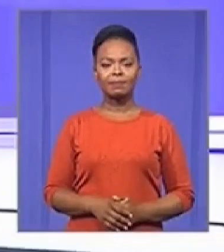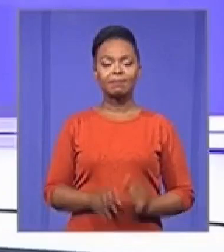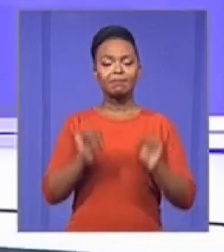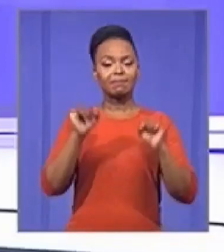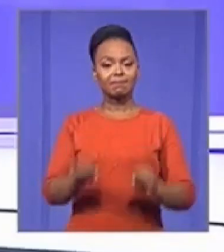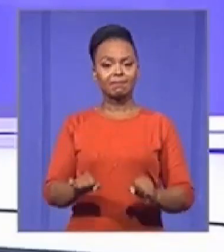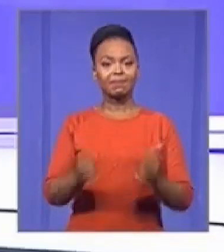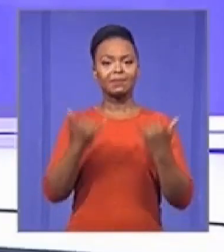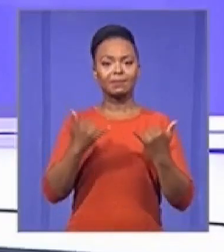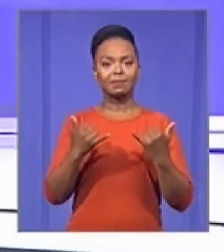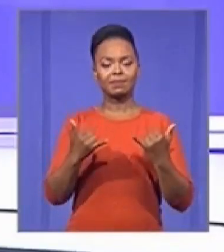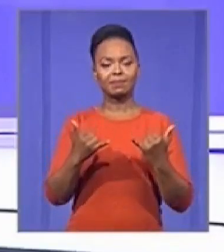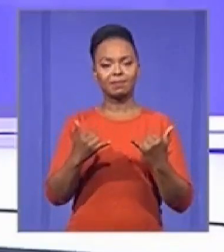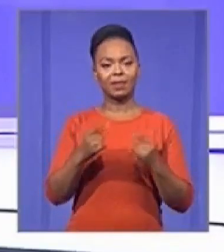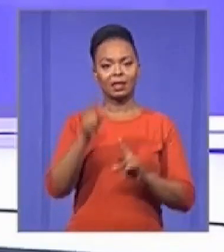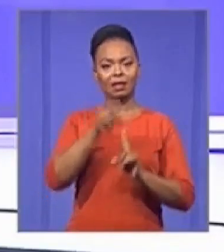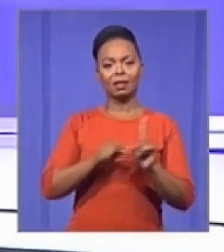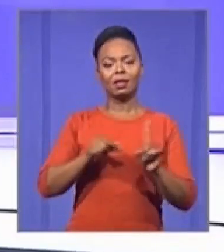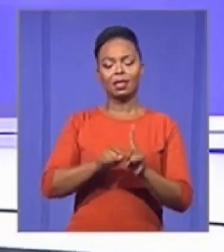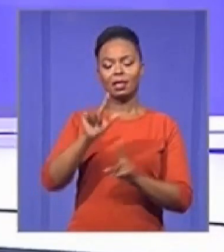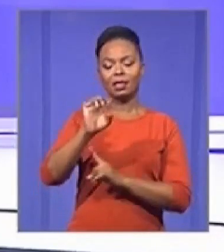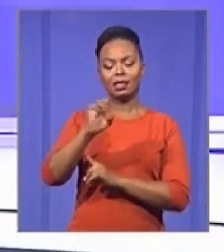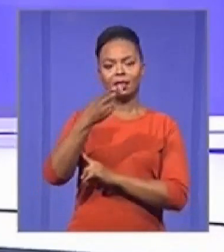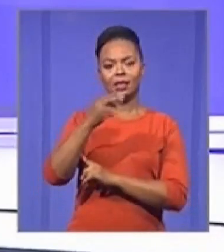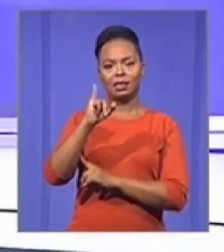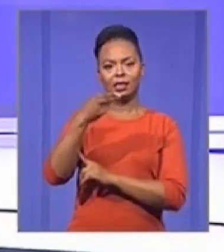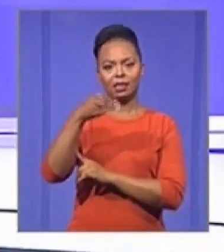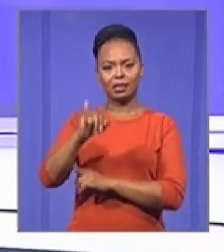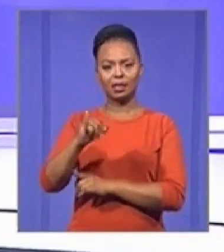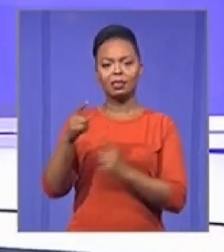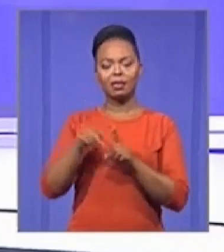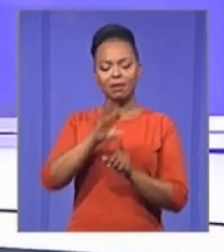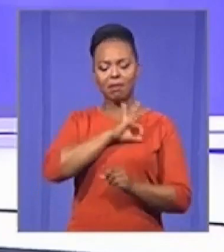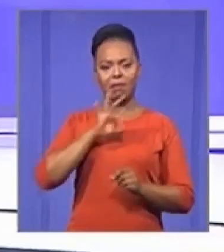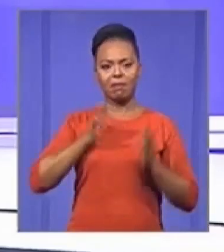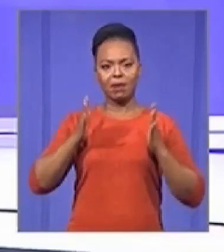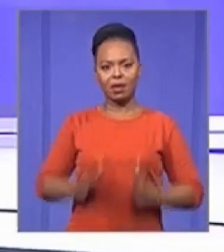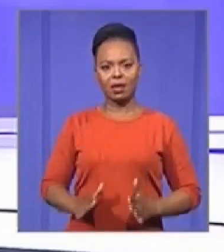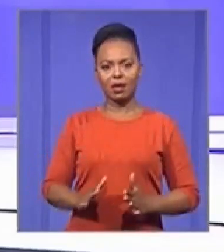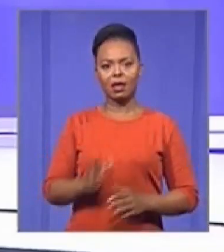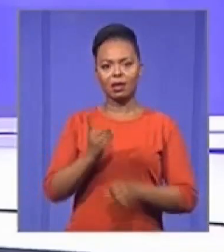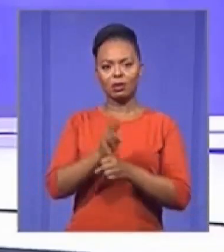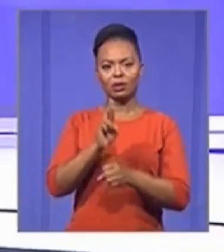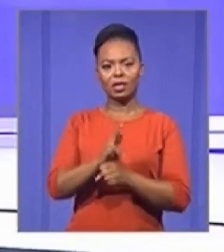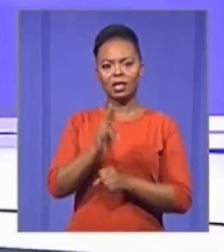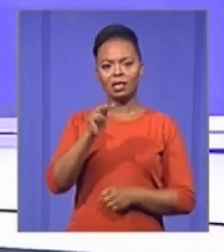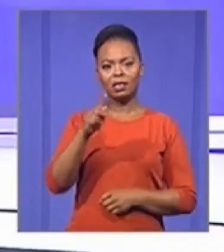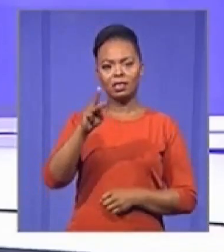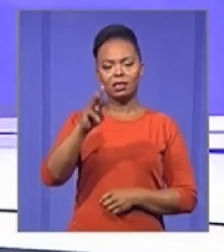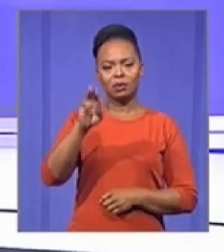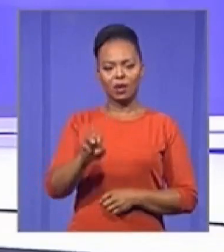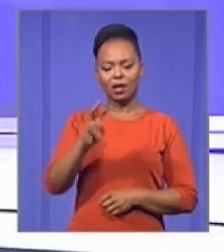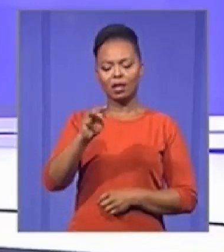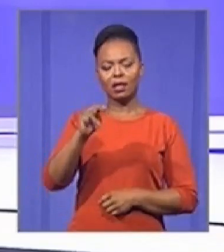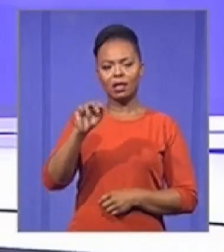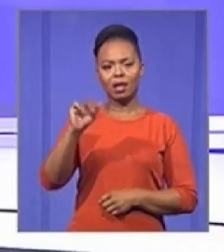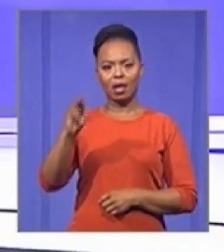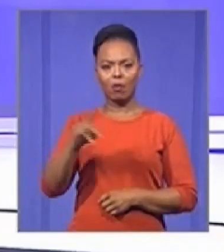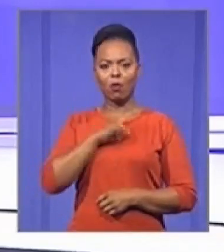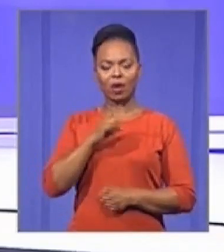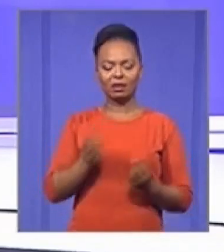ka ho le moqolotsi wa rona wa ditaba sentle in le hihile yana o buisane le meyara wa masepala wa Dr Kenneth Kaunda Nikwena ka diphephetso tsa phano e